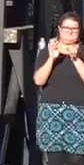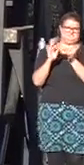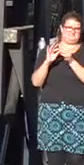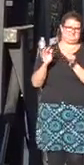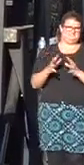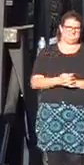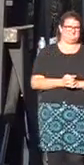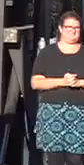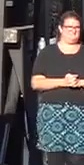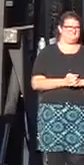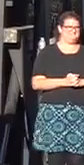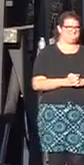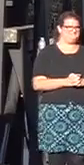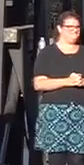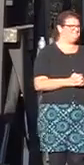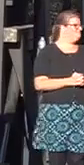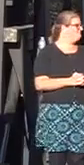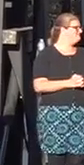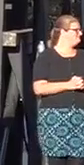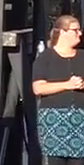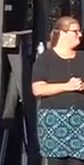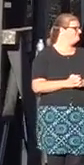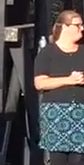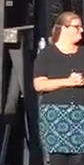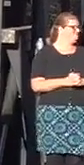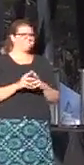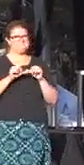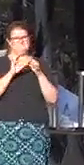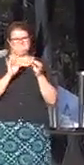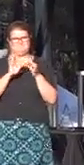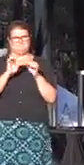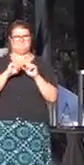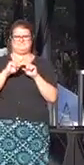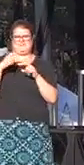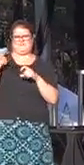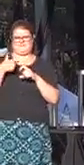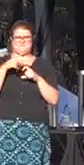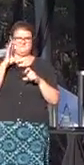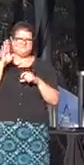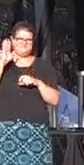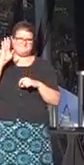Gren, laskavo prosimo, yokoso, svagat,